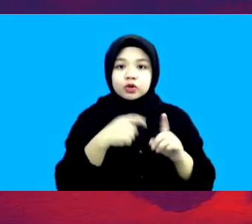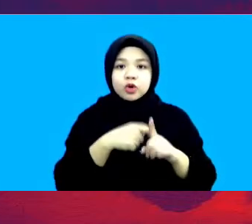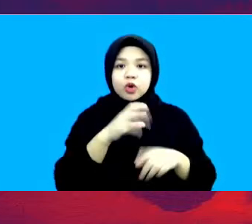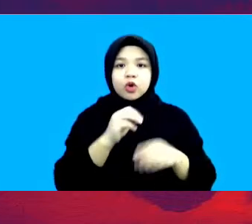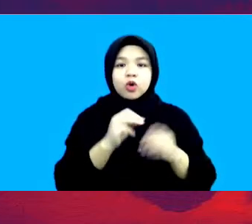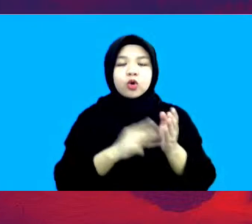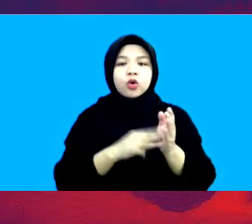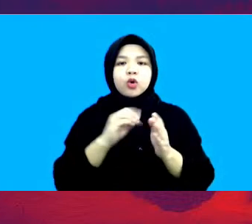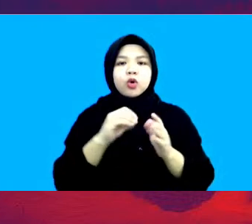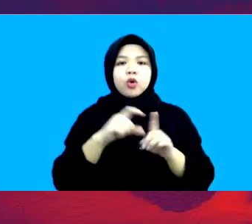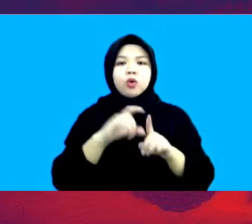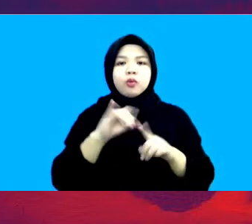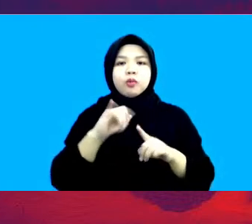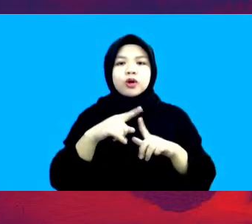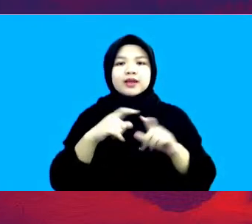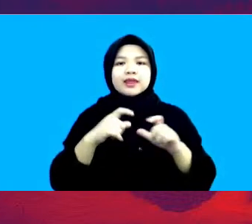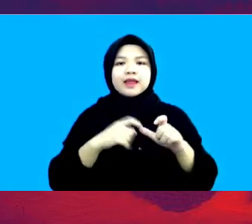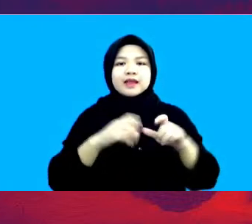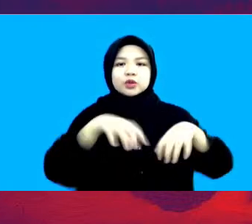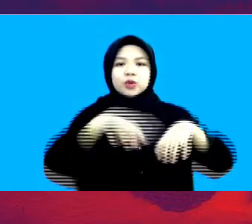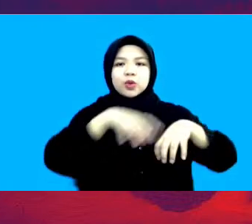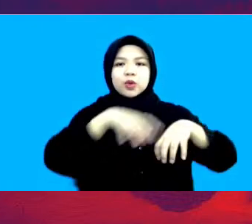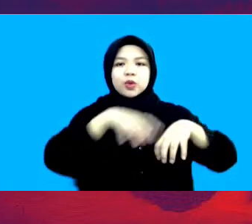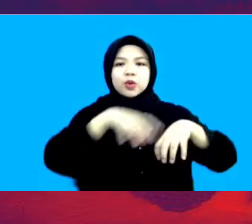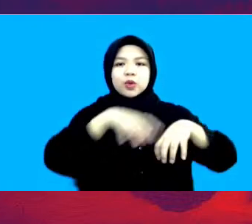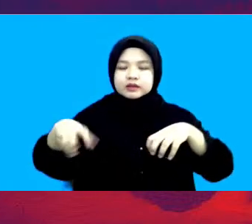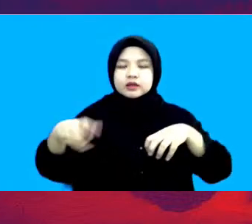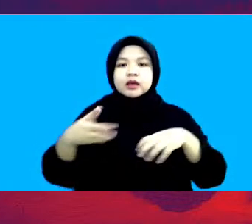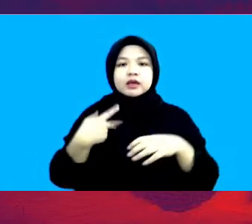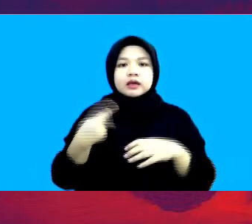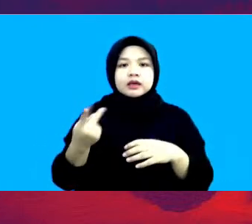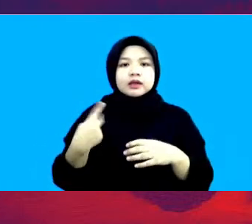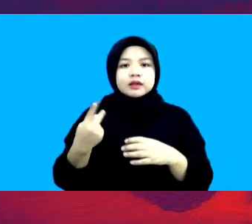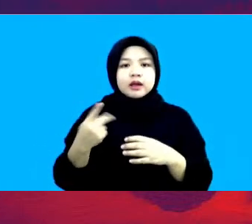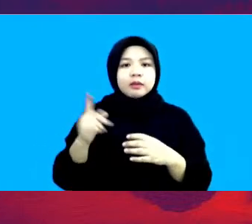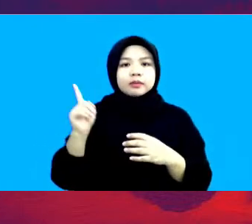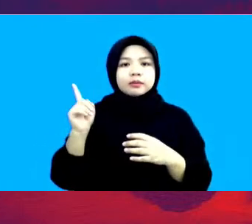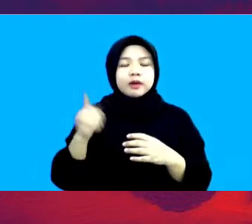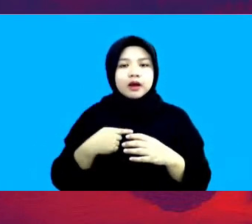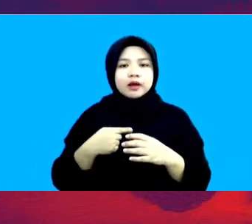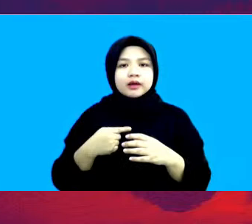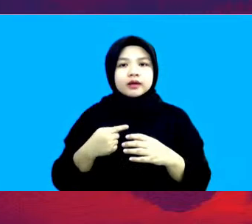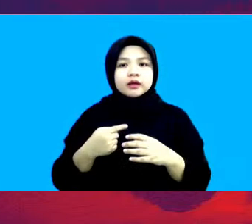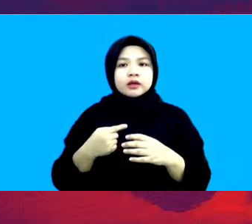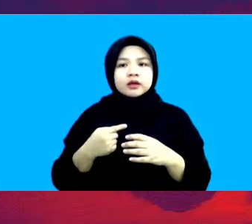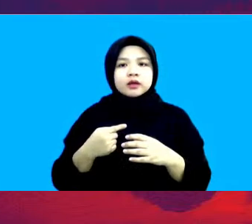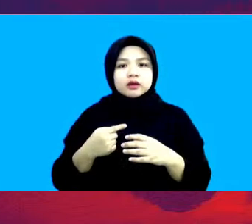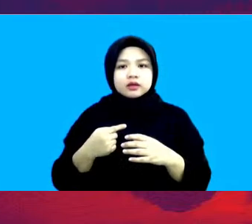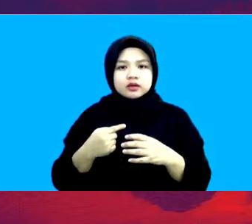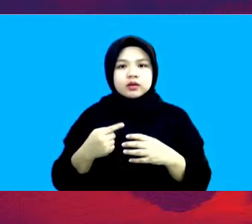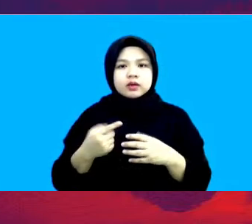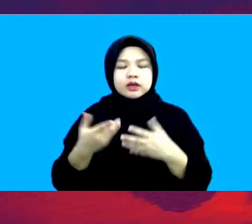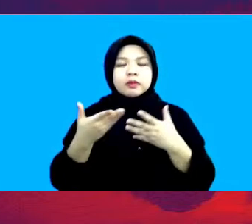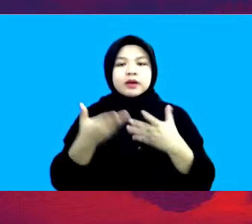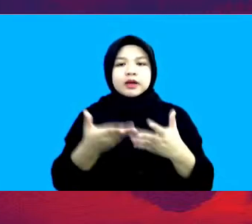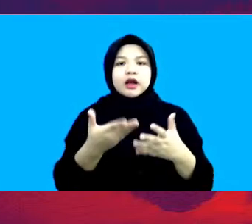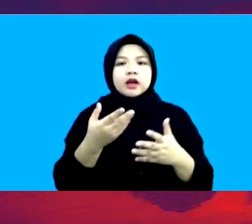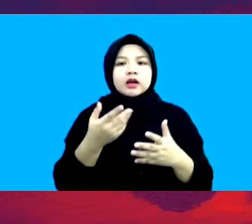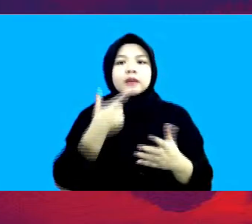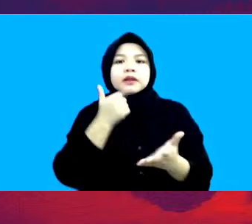directly to help the purchasing power of our society. Just to give you a